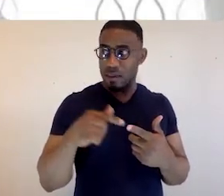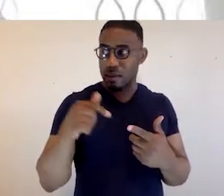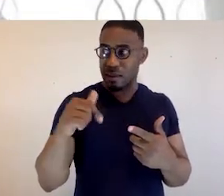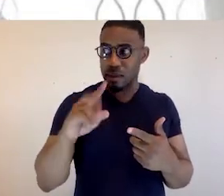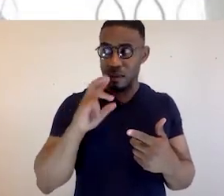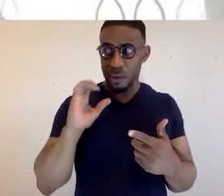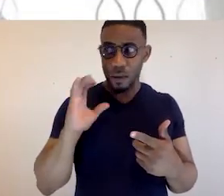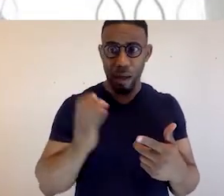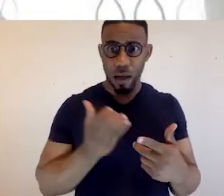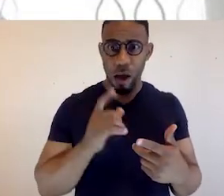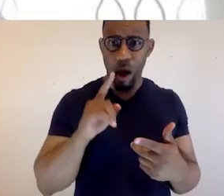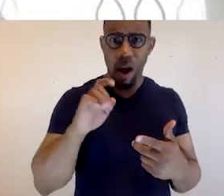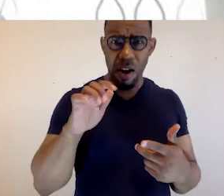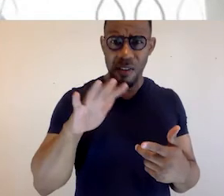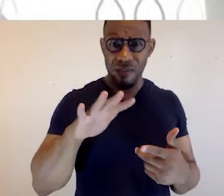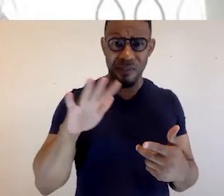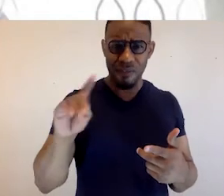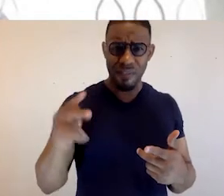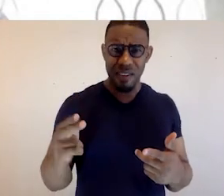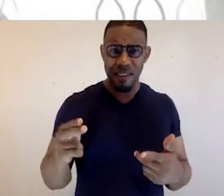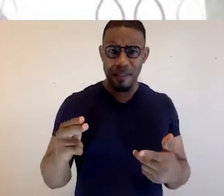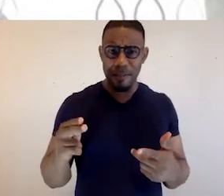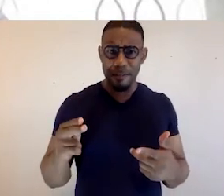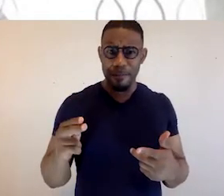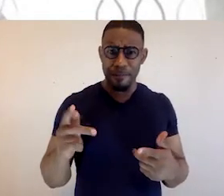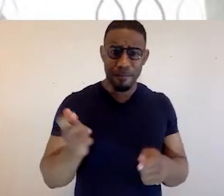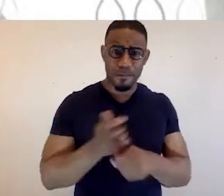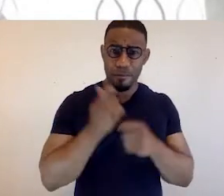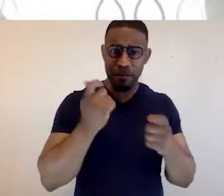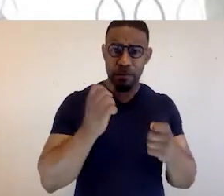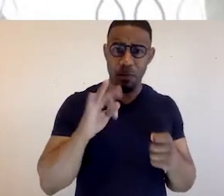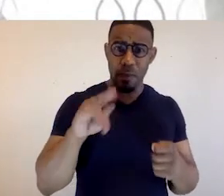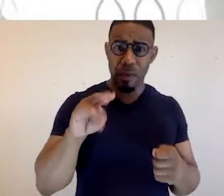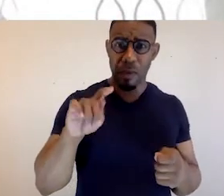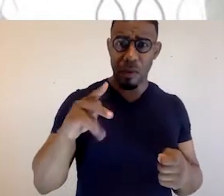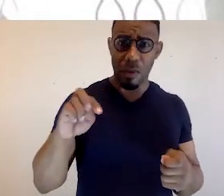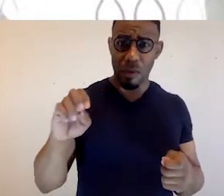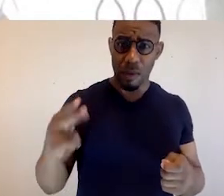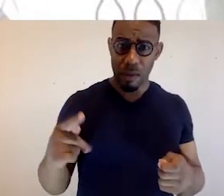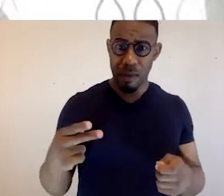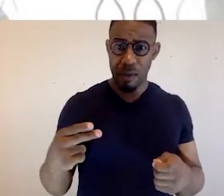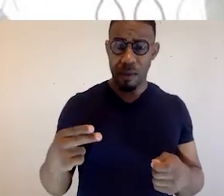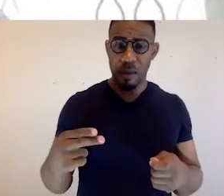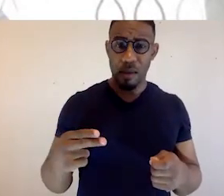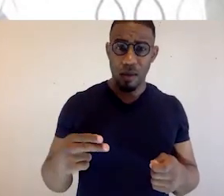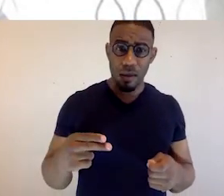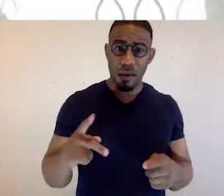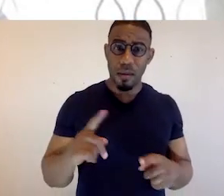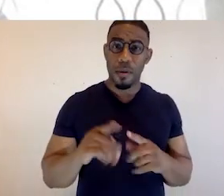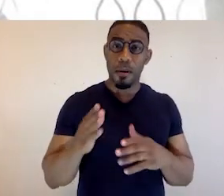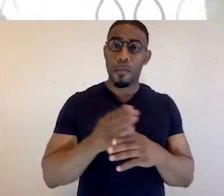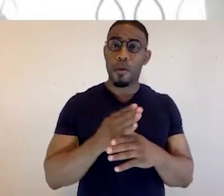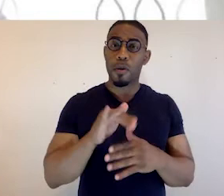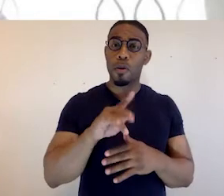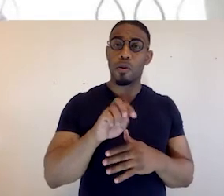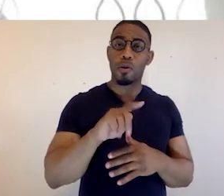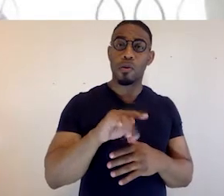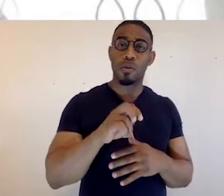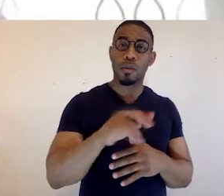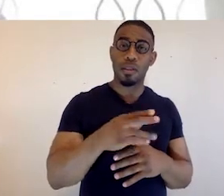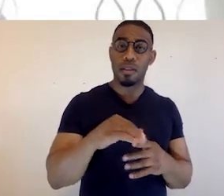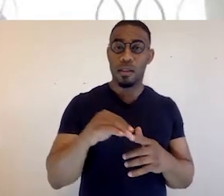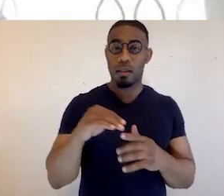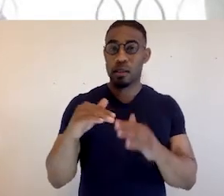this was our 155th celebration of Juneteenth. But between Juneteenth and the